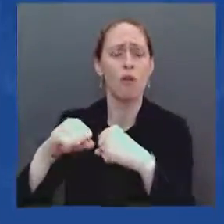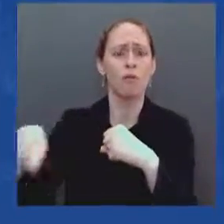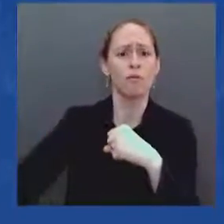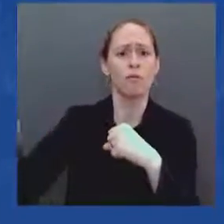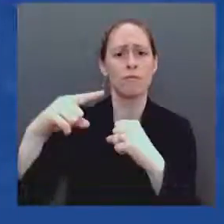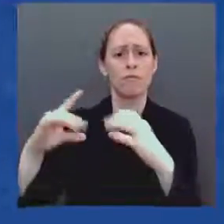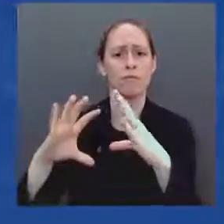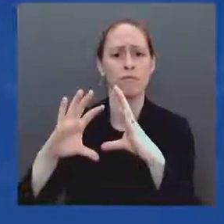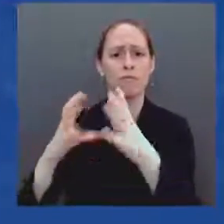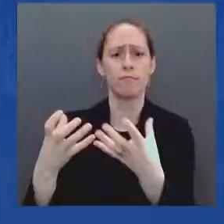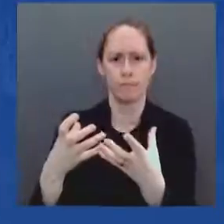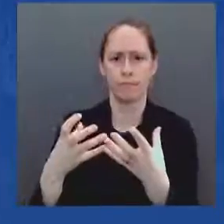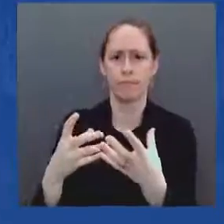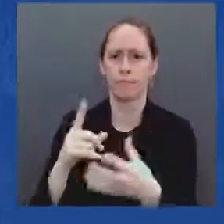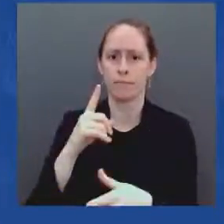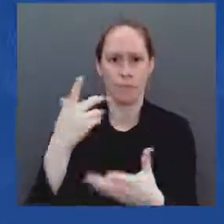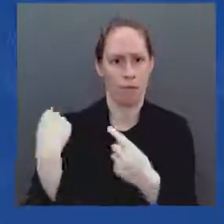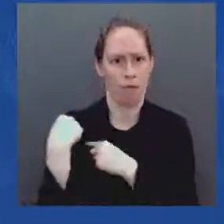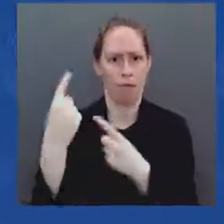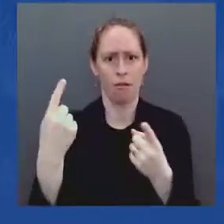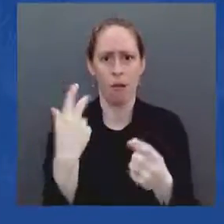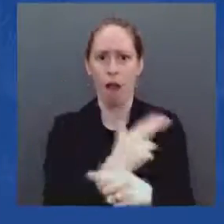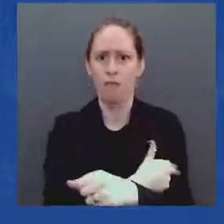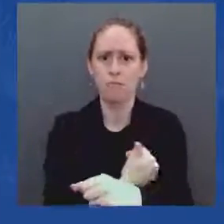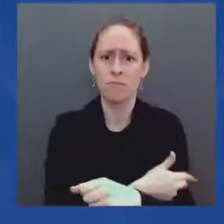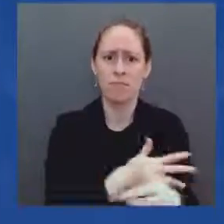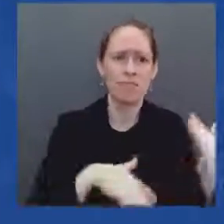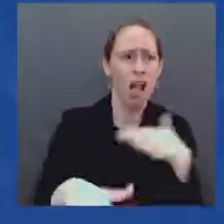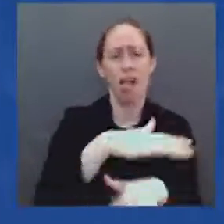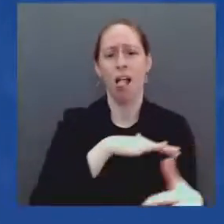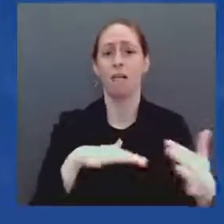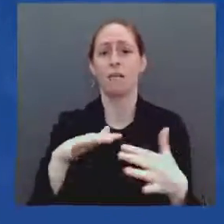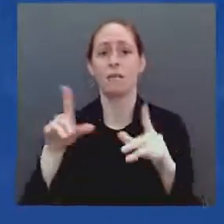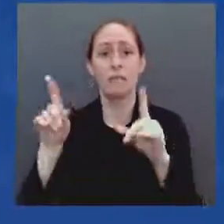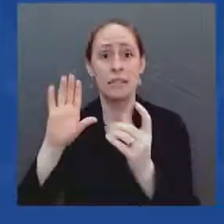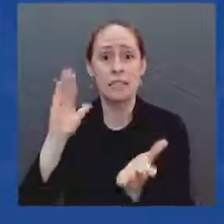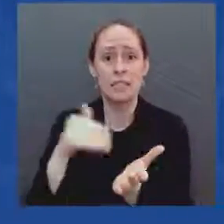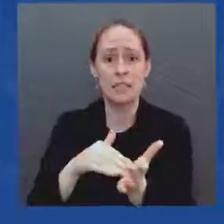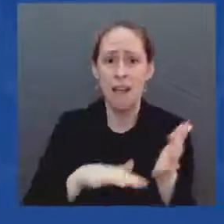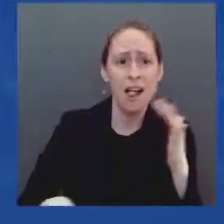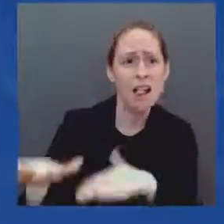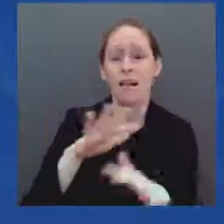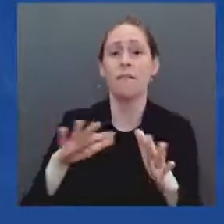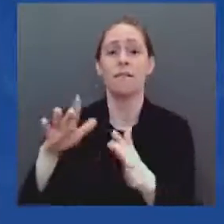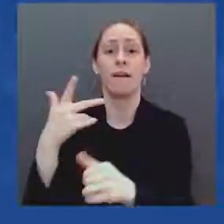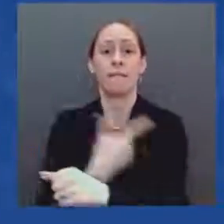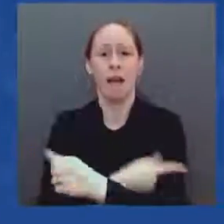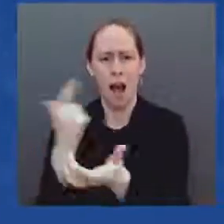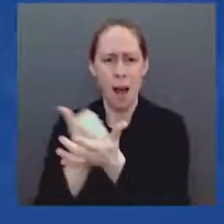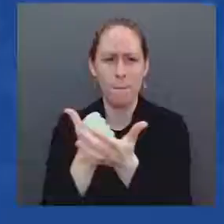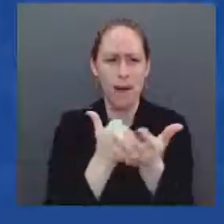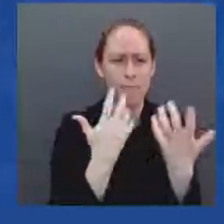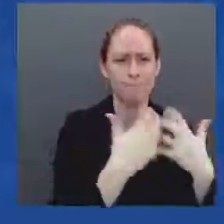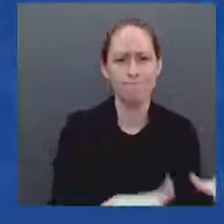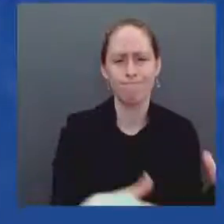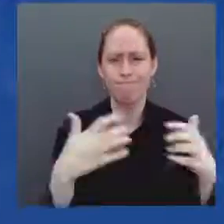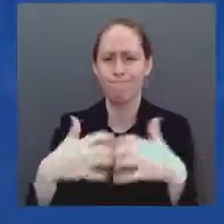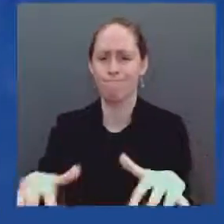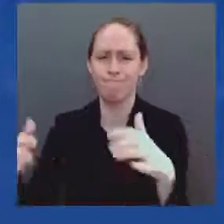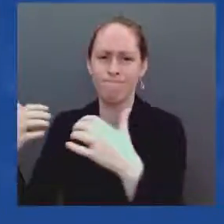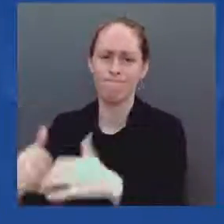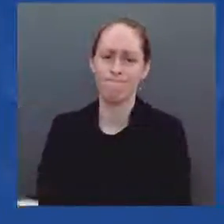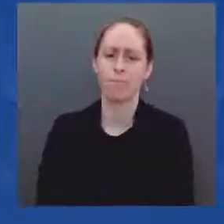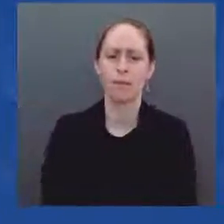sites, distribution of vaccines, and more. So thank you for supporting our utilization of the National Guard